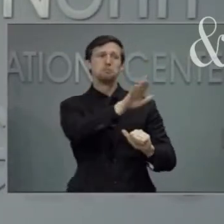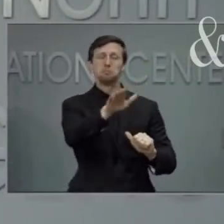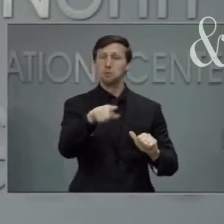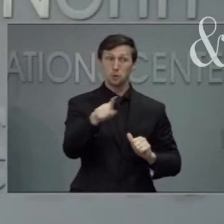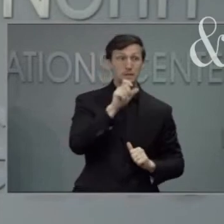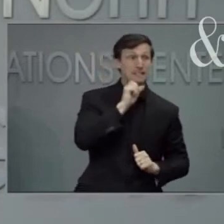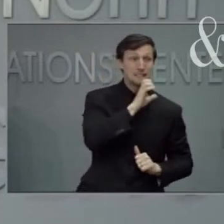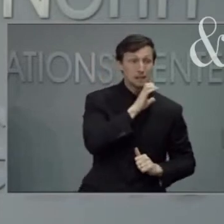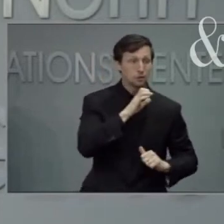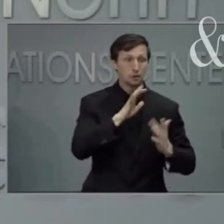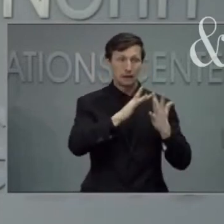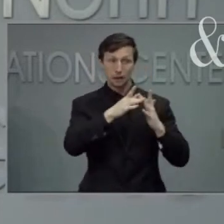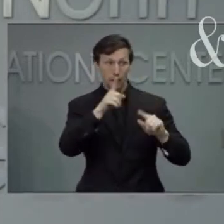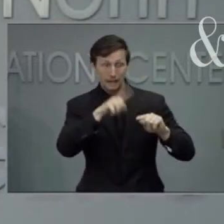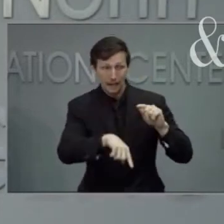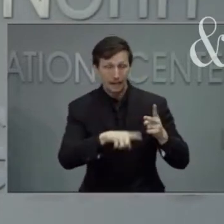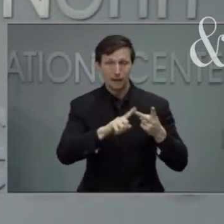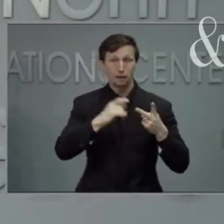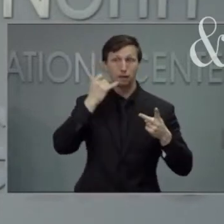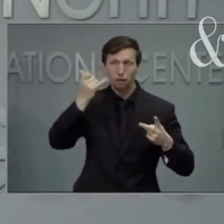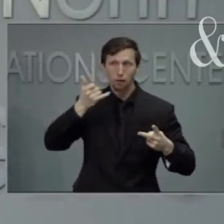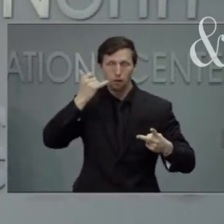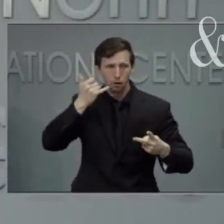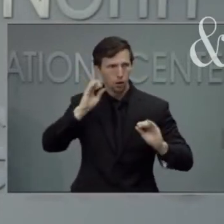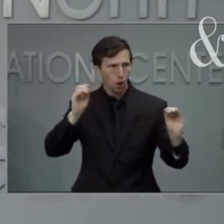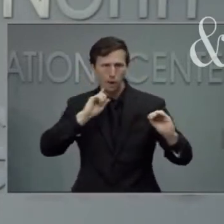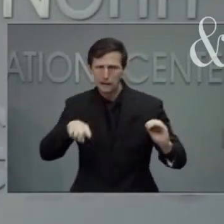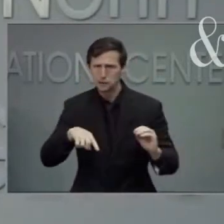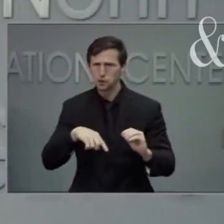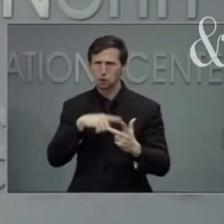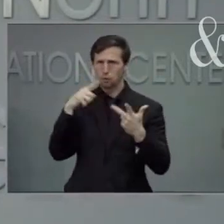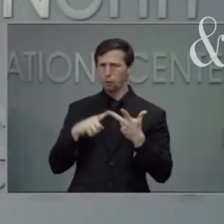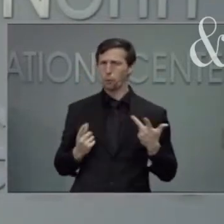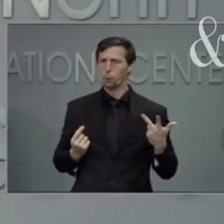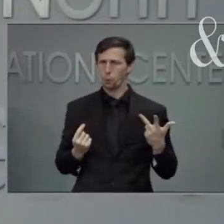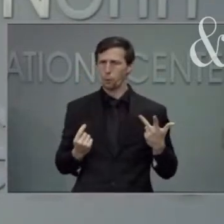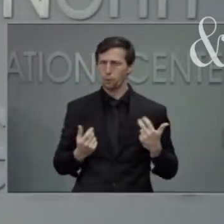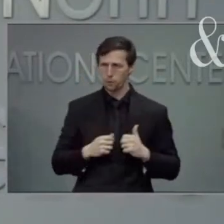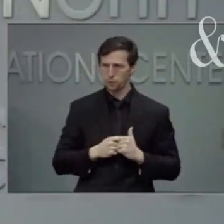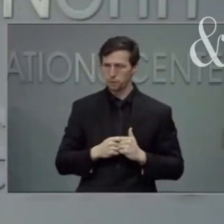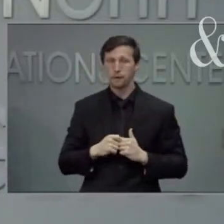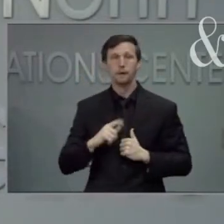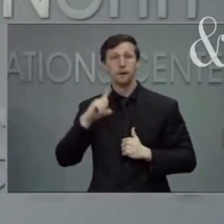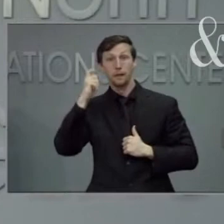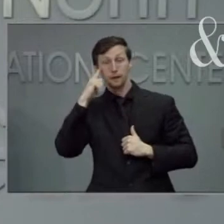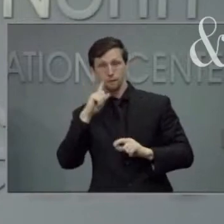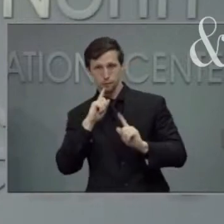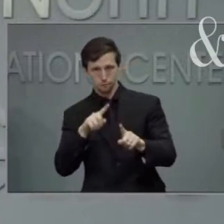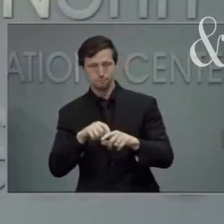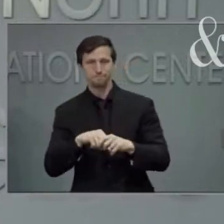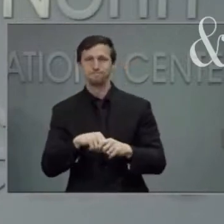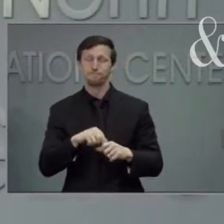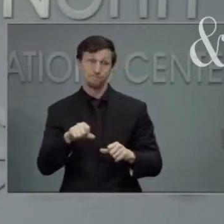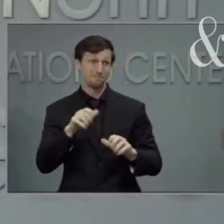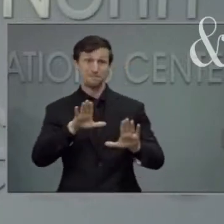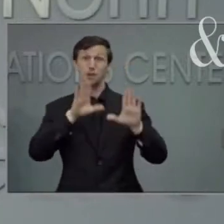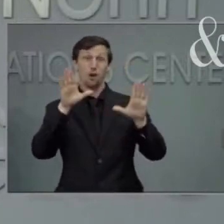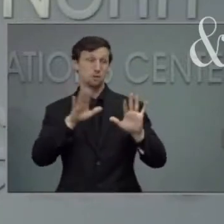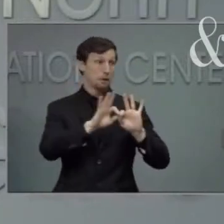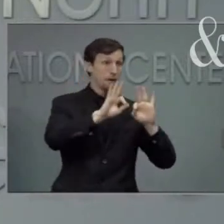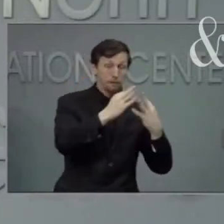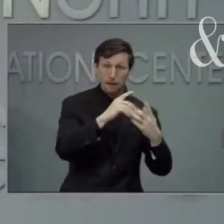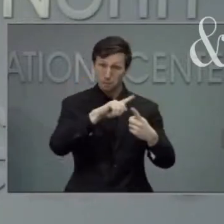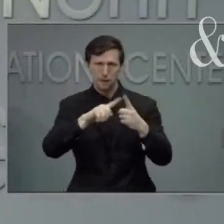online, you're not able to get the phone to work, here's what you can do. Thank you. It is fantastic for family and friends to